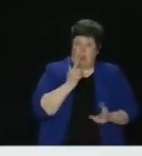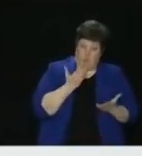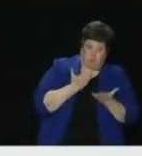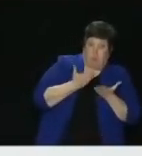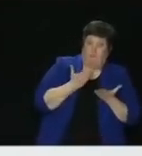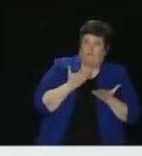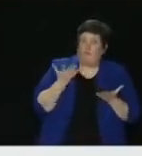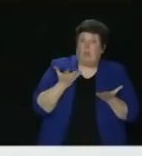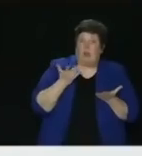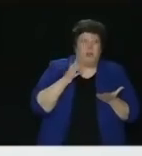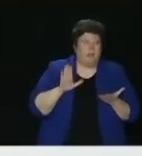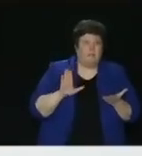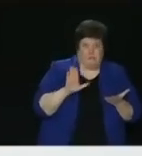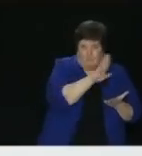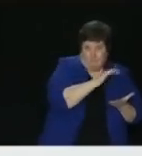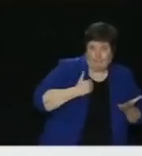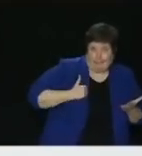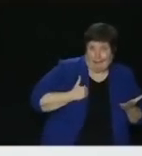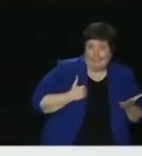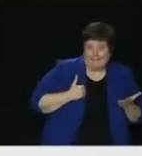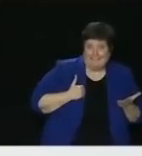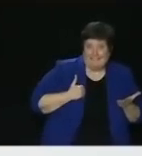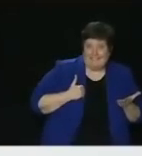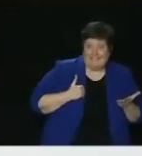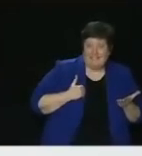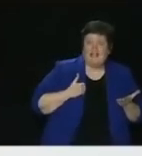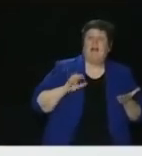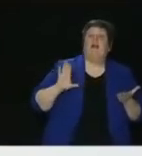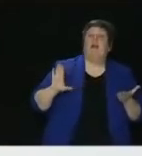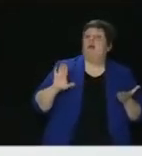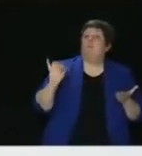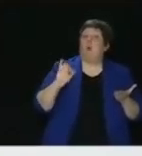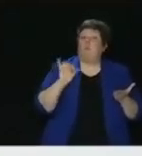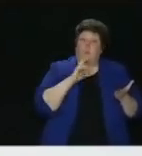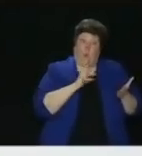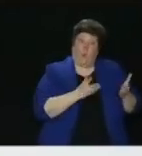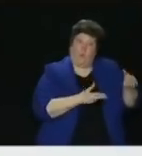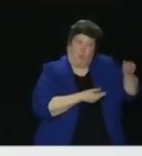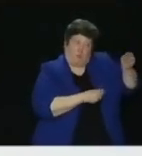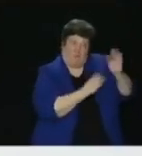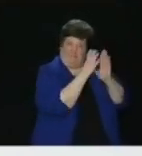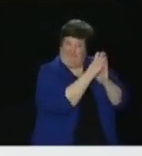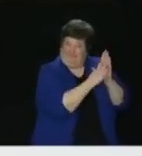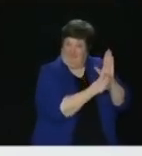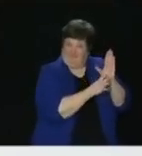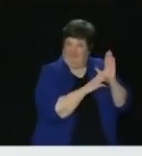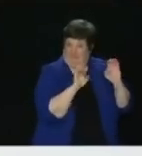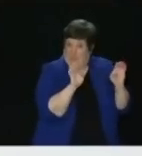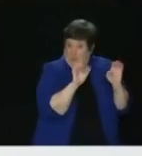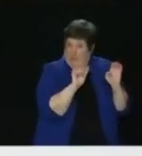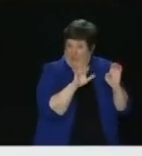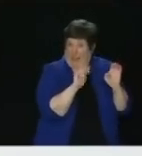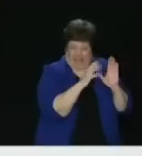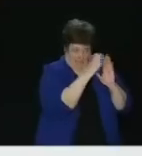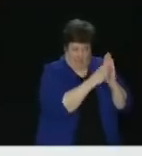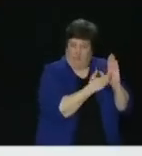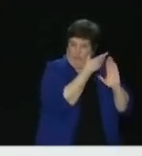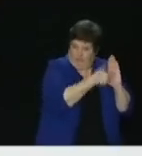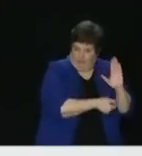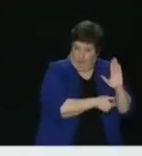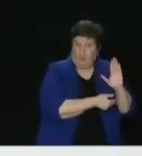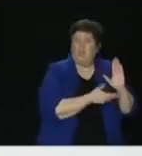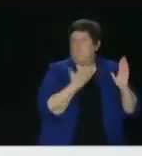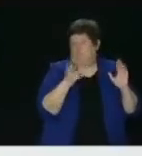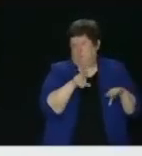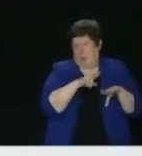And the answer can also be found in the measures we're going to be taking. Of course, we're going to support police